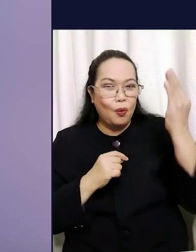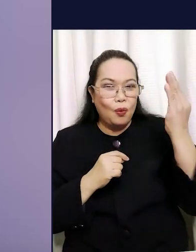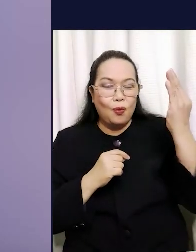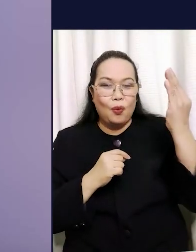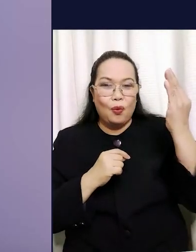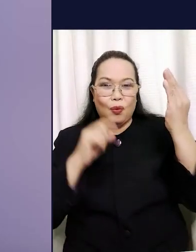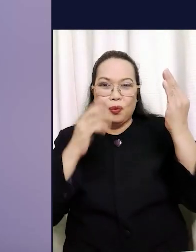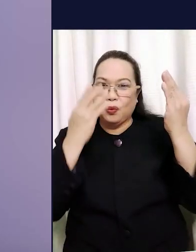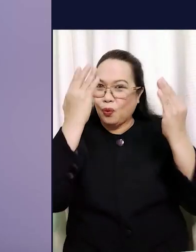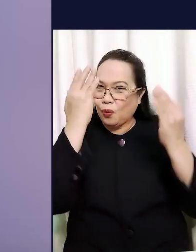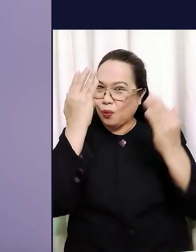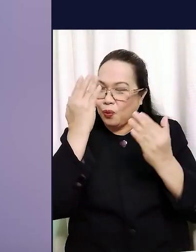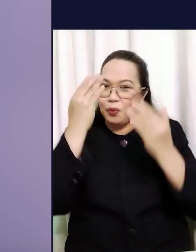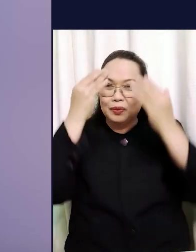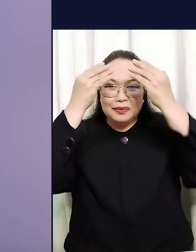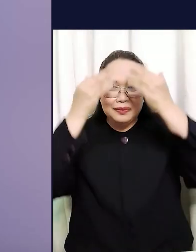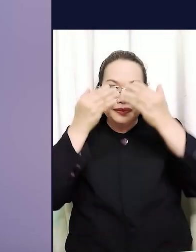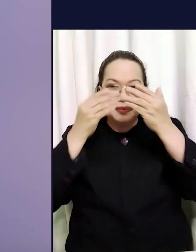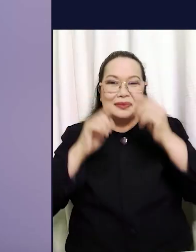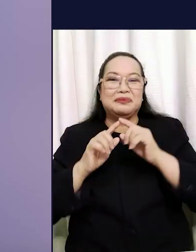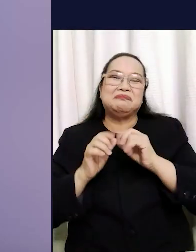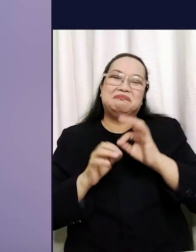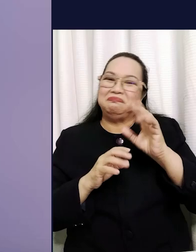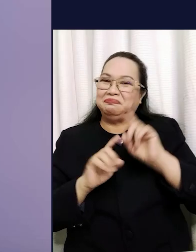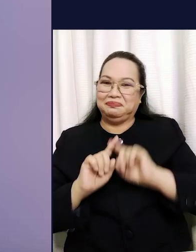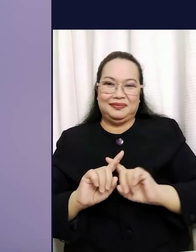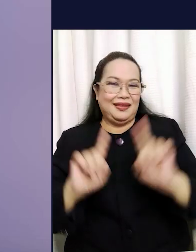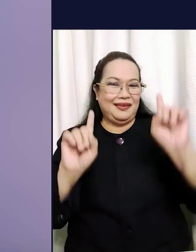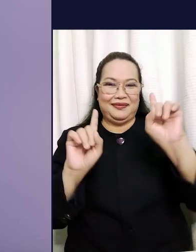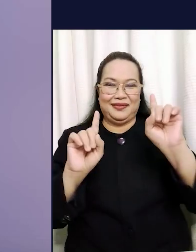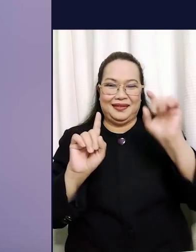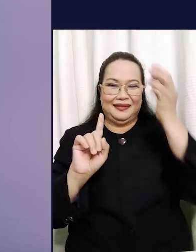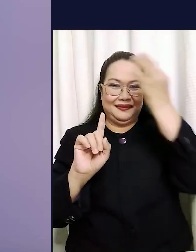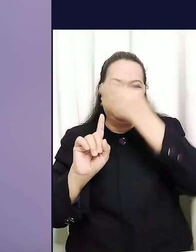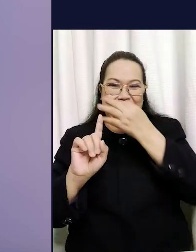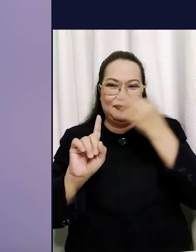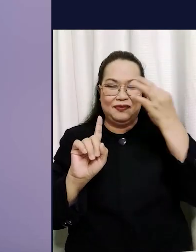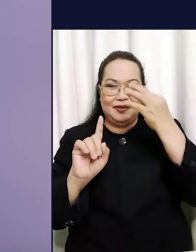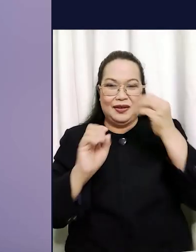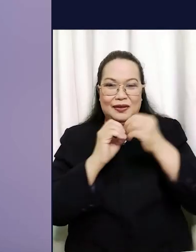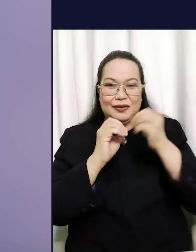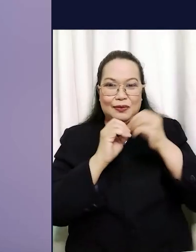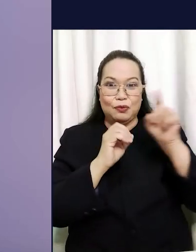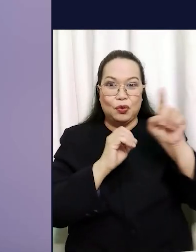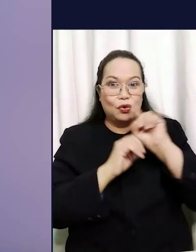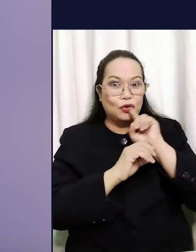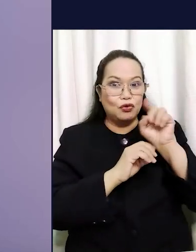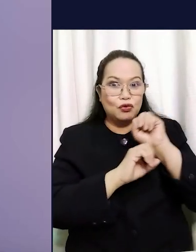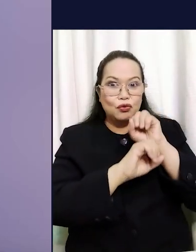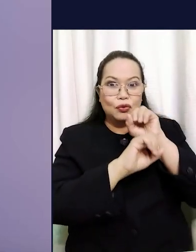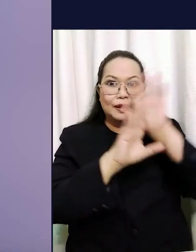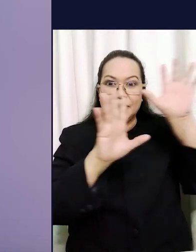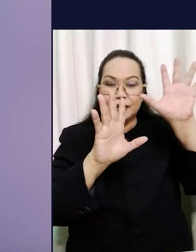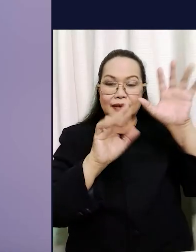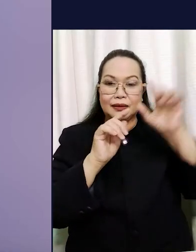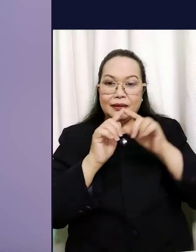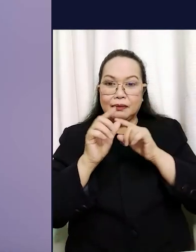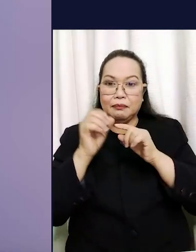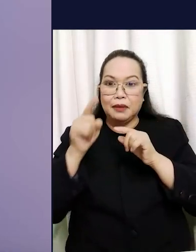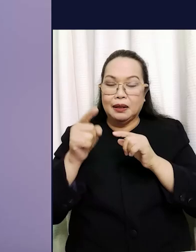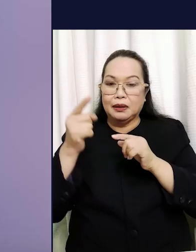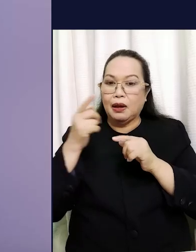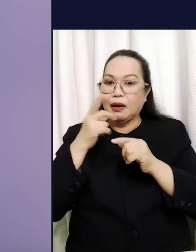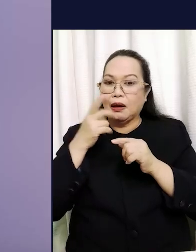a person looking in the mirror. Pag titignan niyo po, ibang-iba yan.